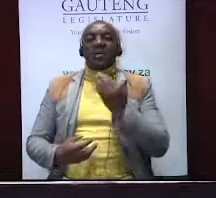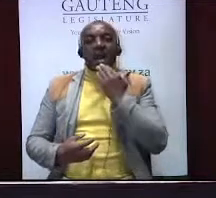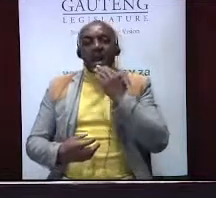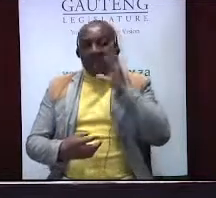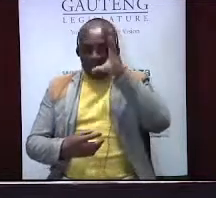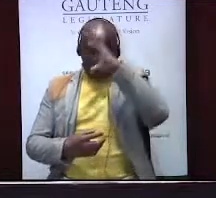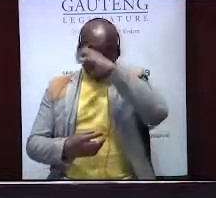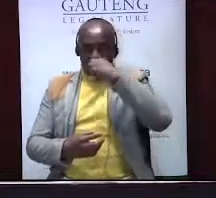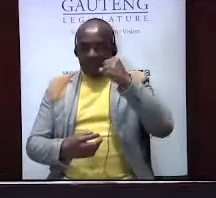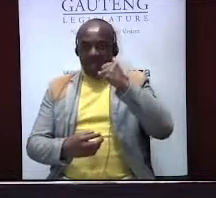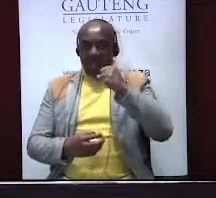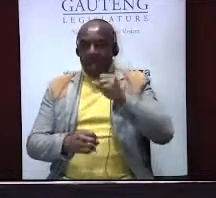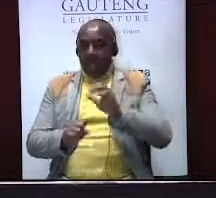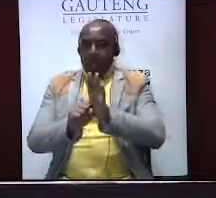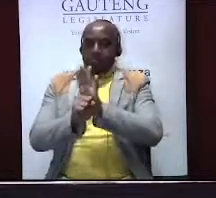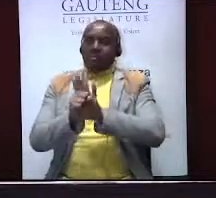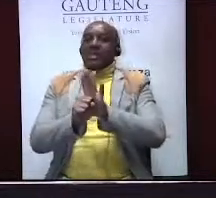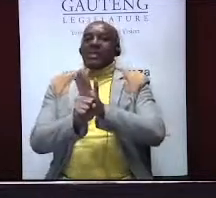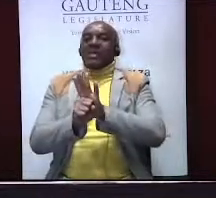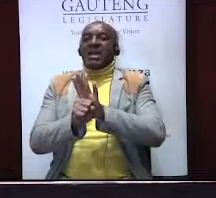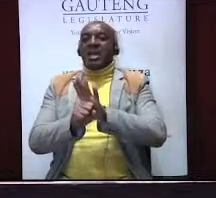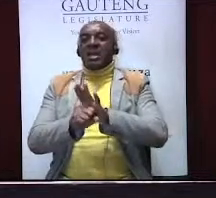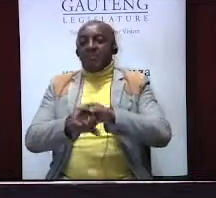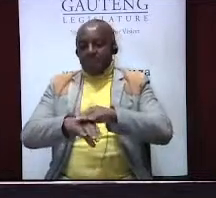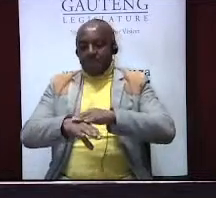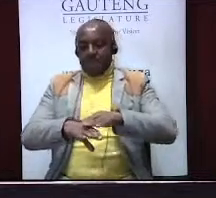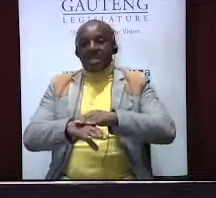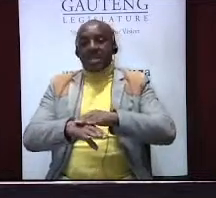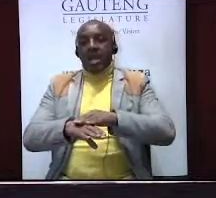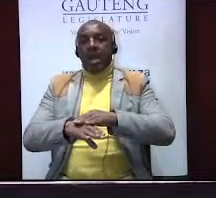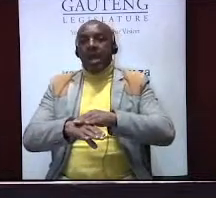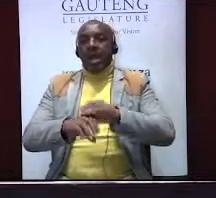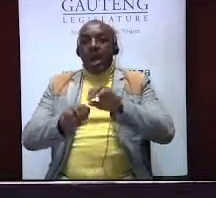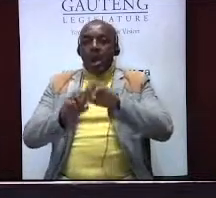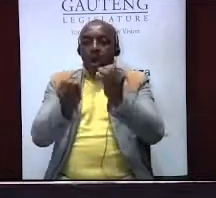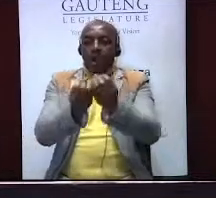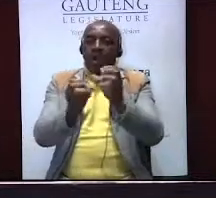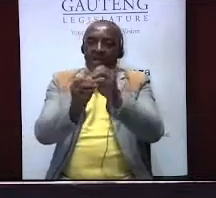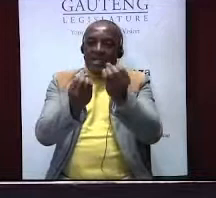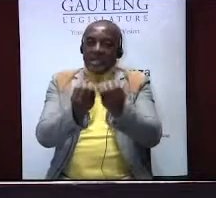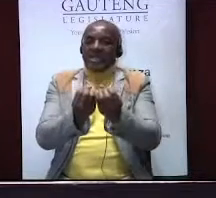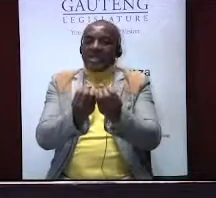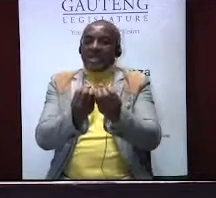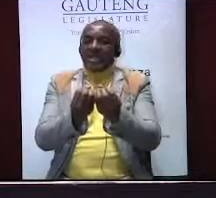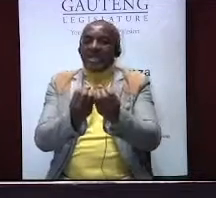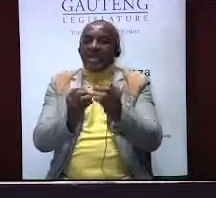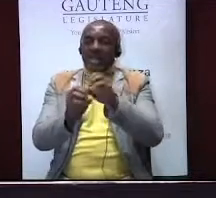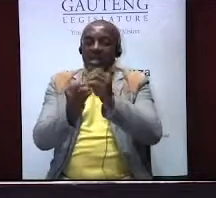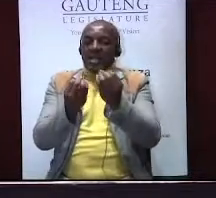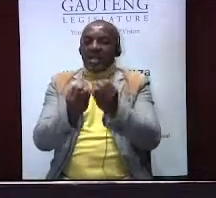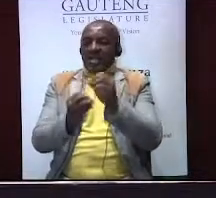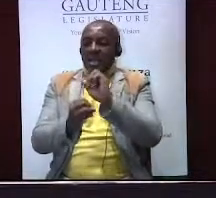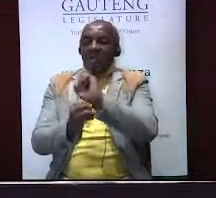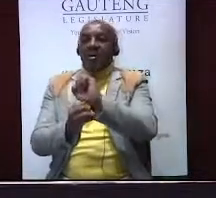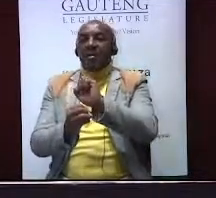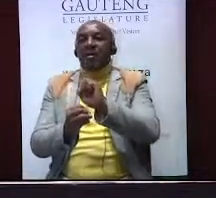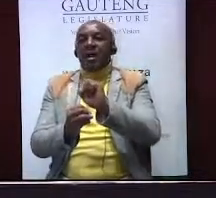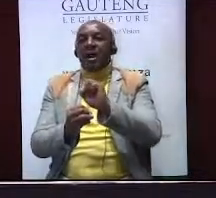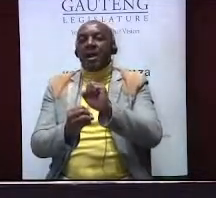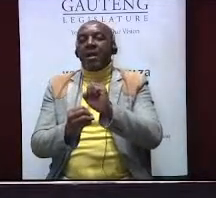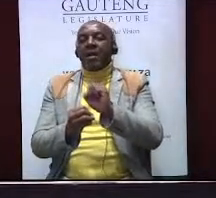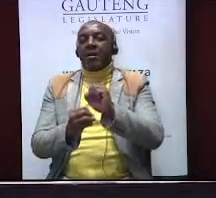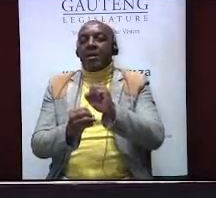faith-based organization sector. Faith-based organizations, by their nature,